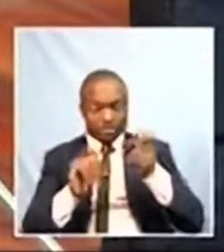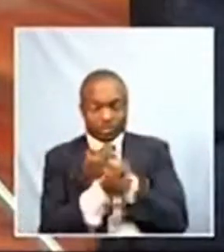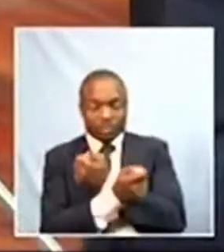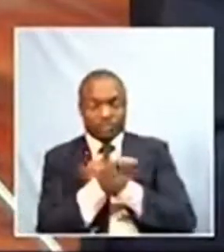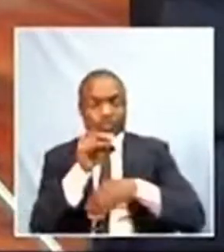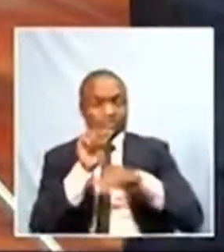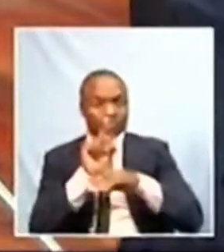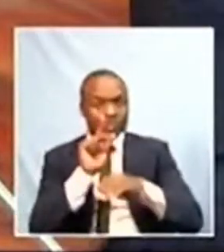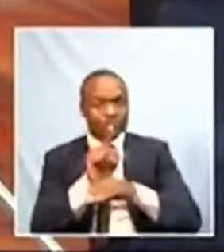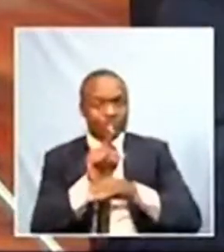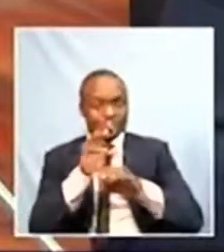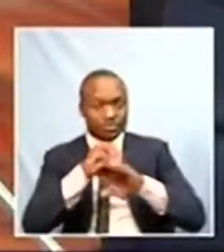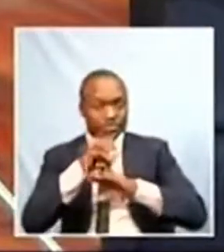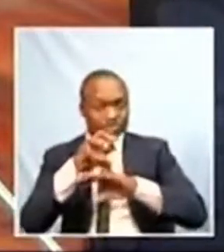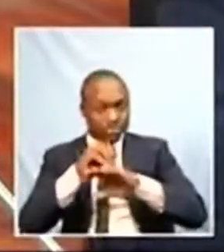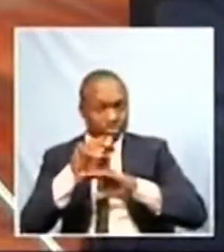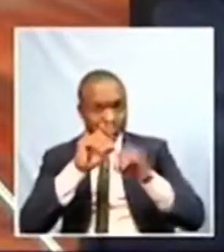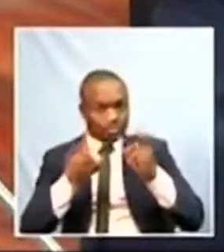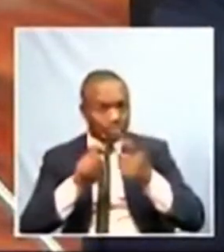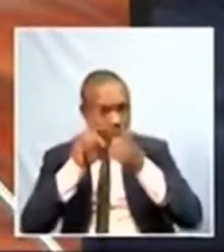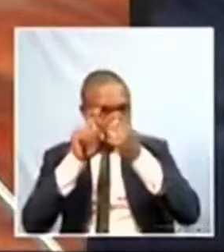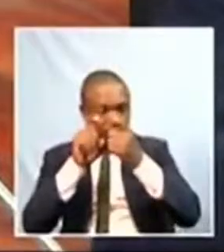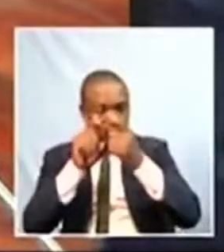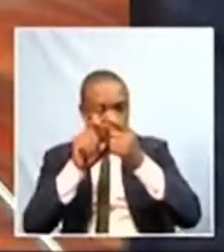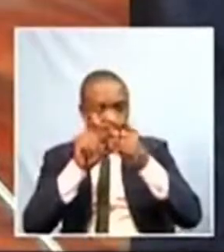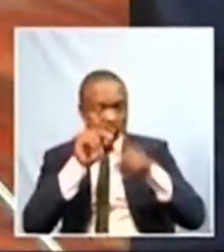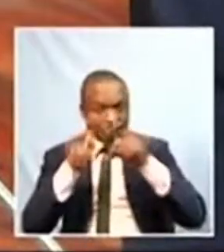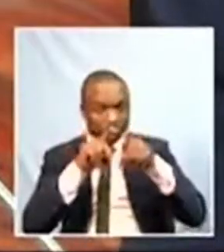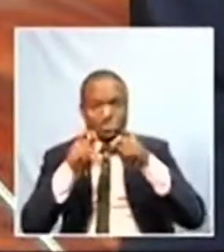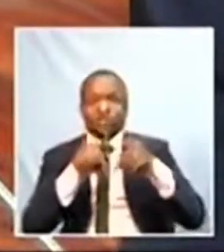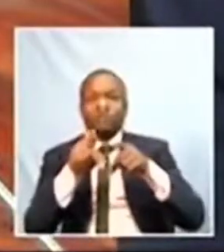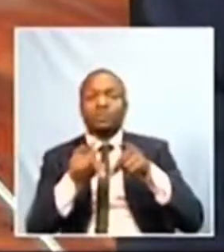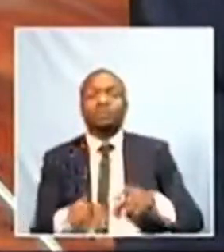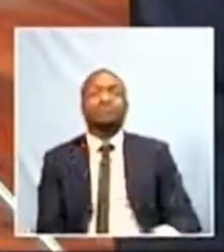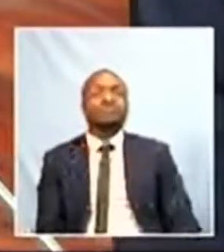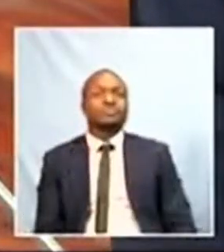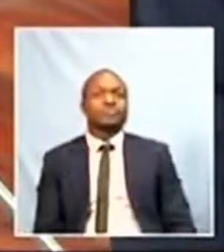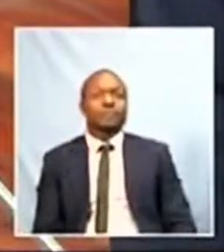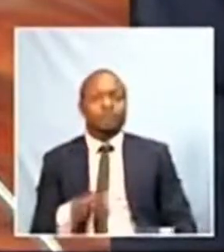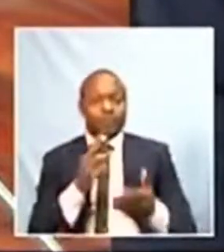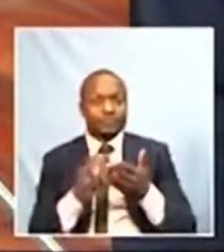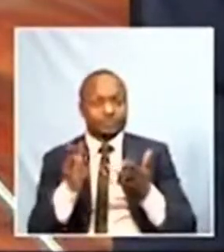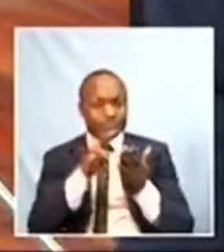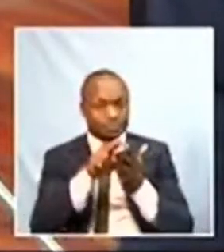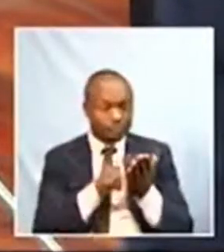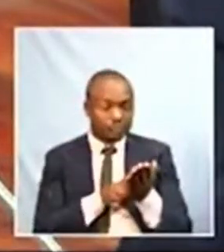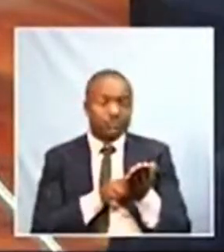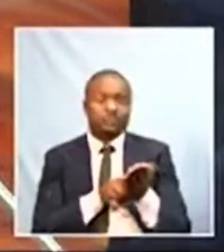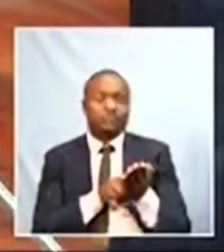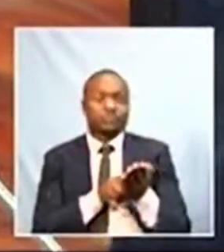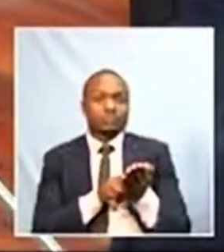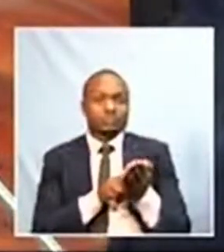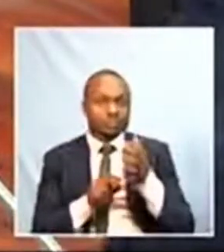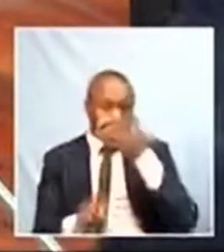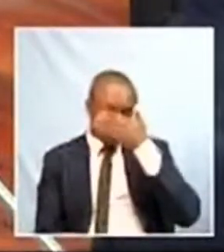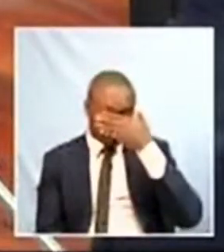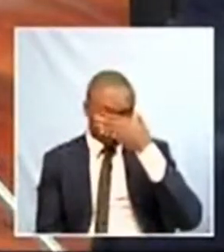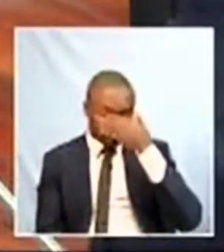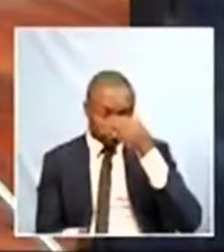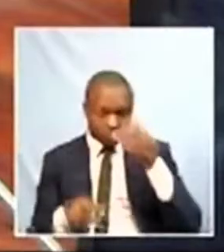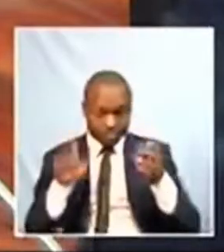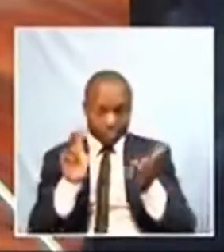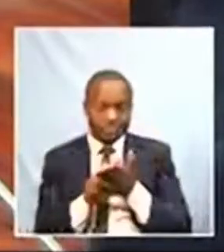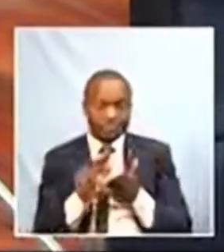projects, advised the affected beneficiaries to formalize, and the matter was reported and subsequently approved